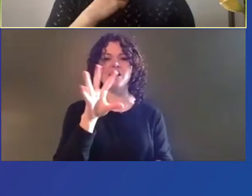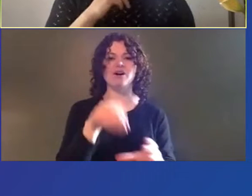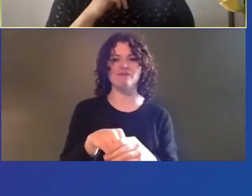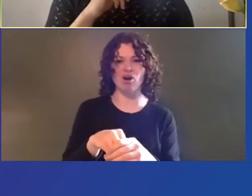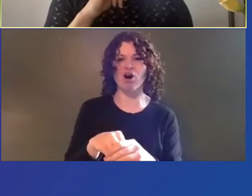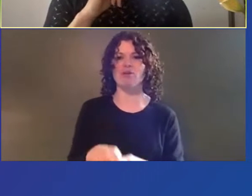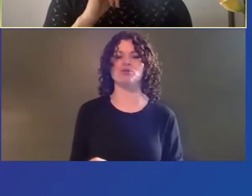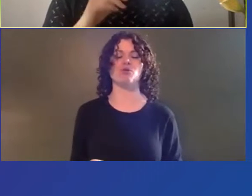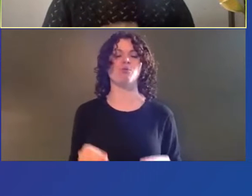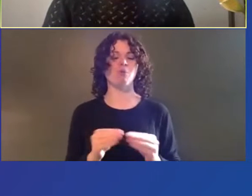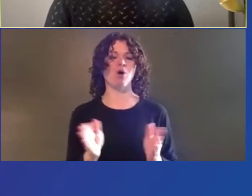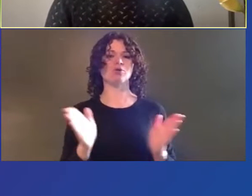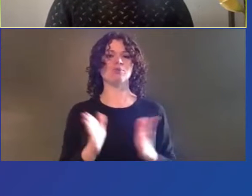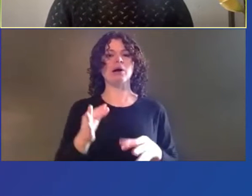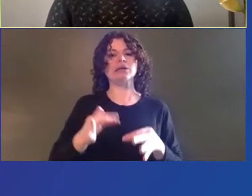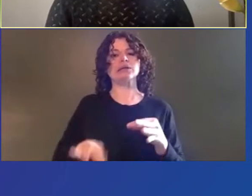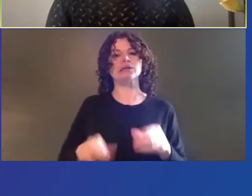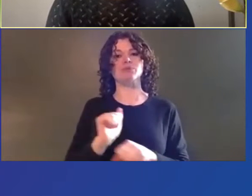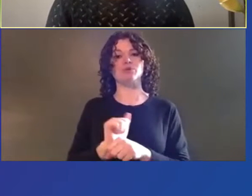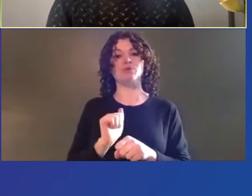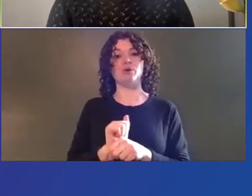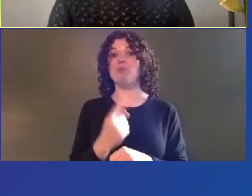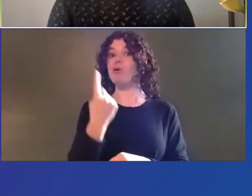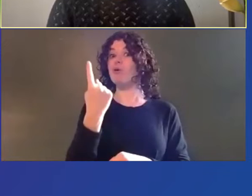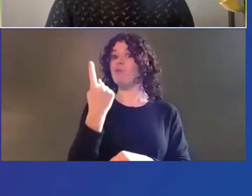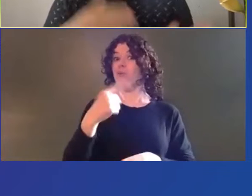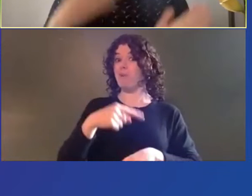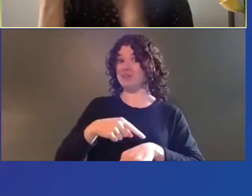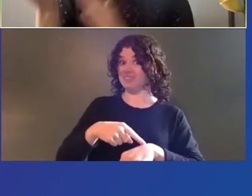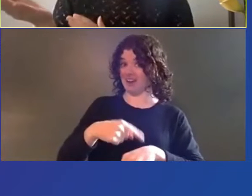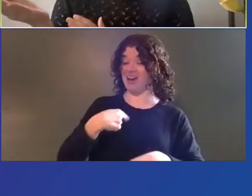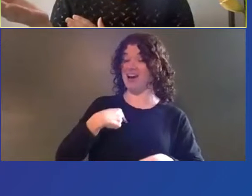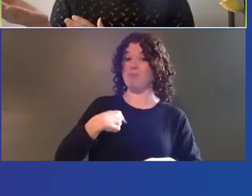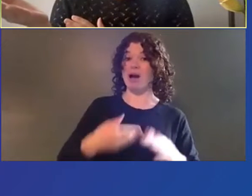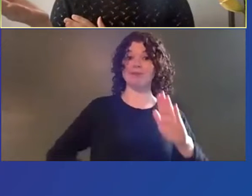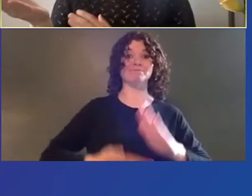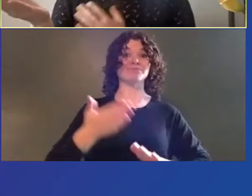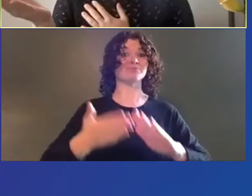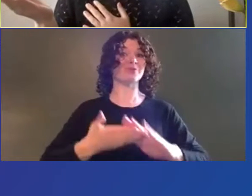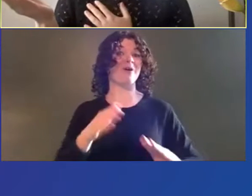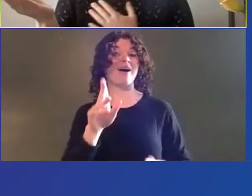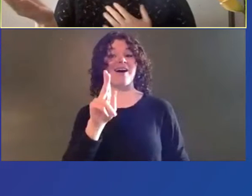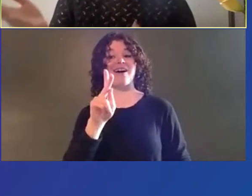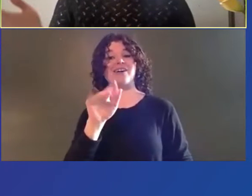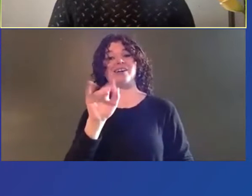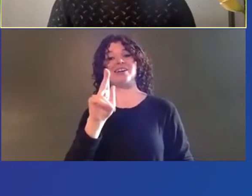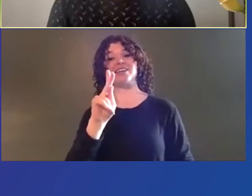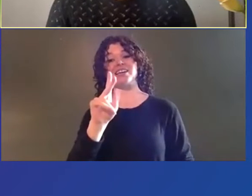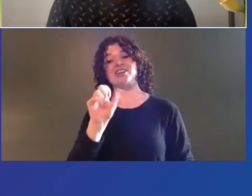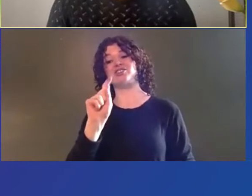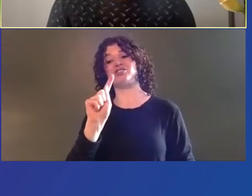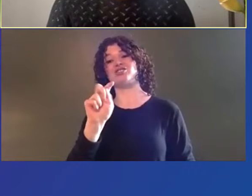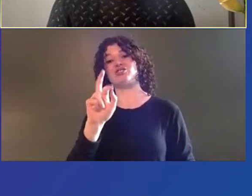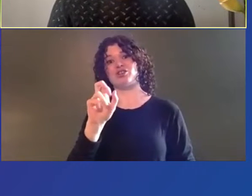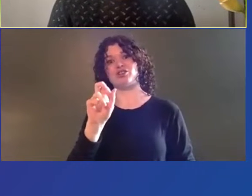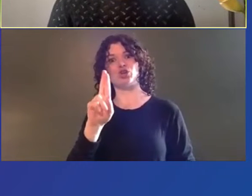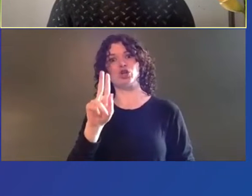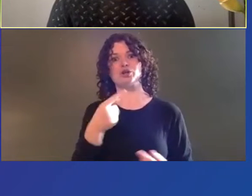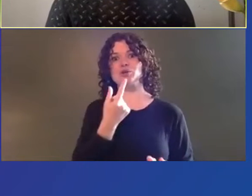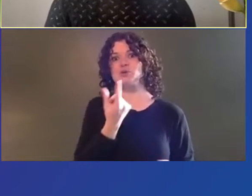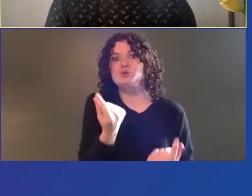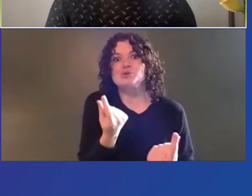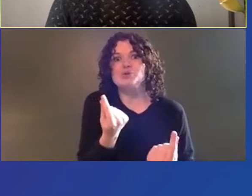fundraising, when I had a solo show that was touring, I ran a Kickstarter, and I showed up at your apartment so that you could help me film the